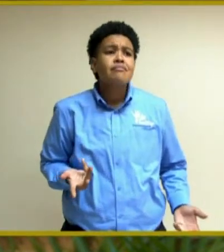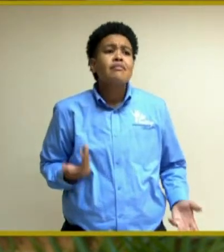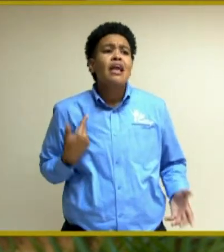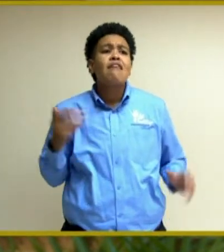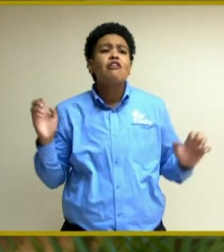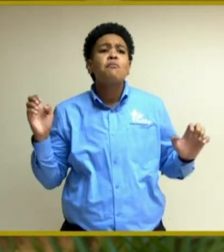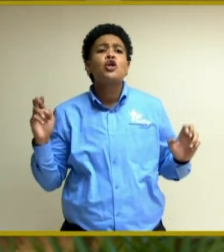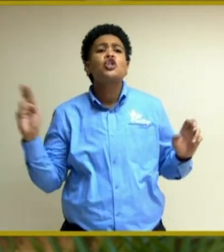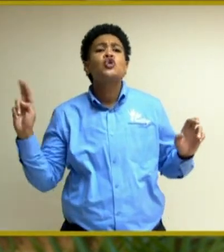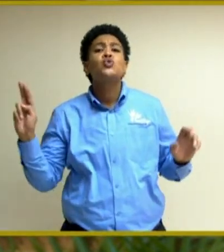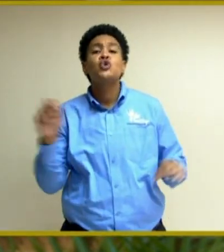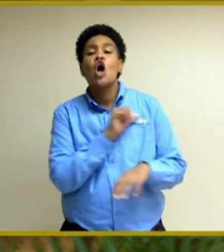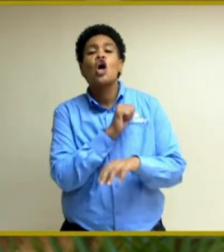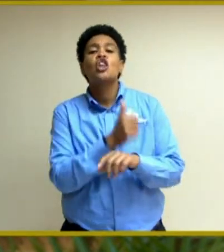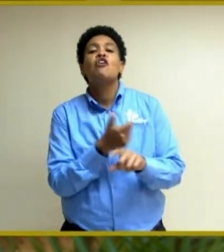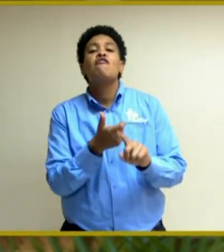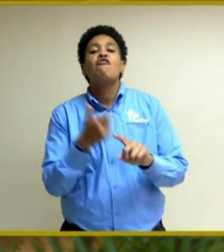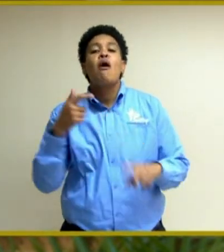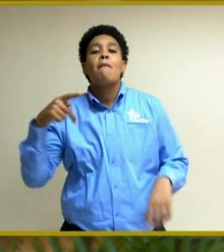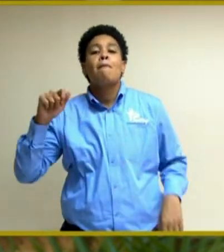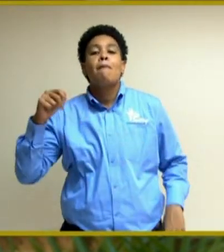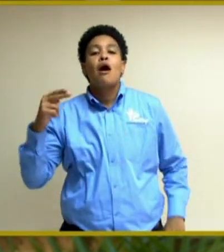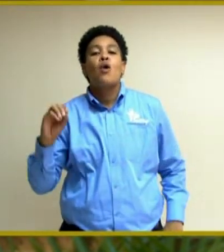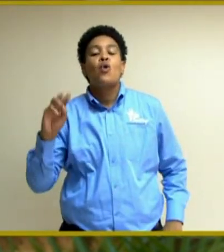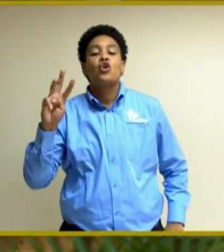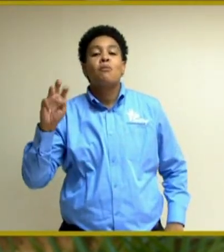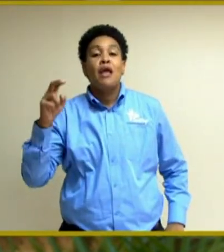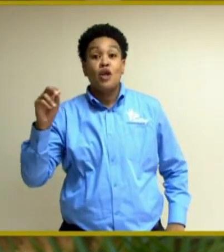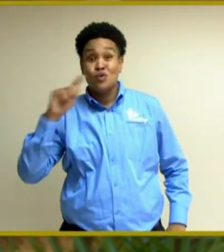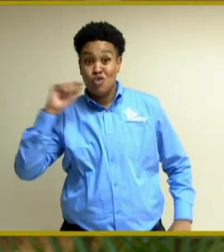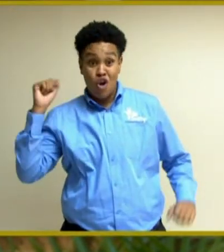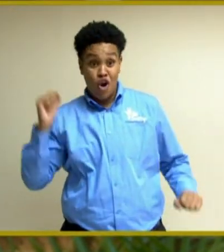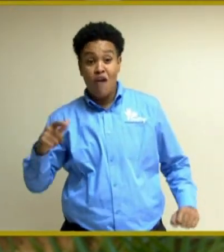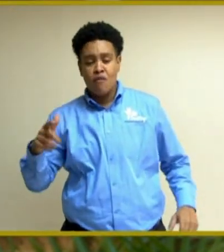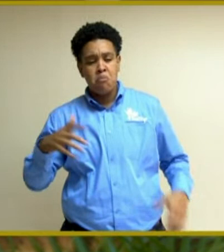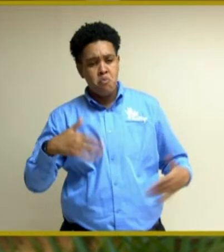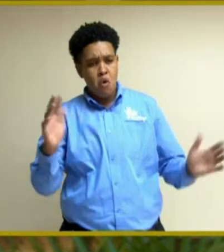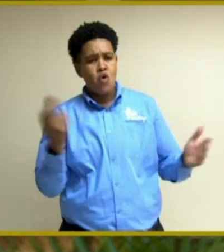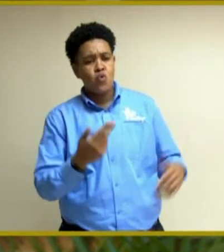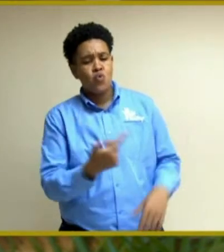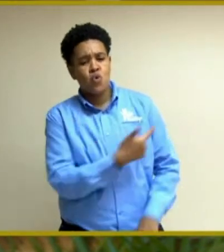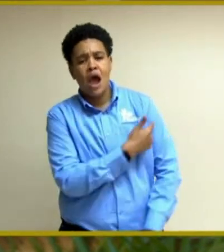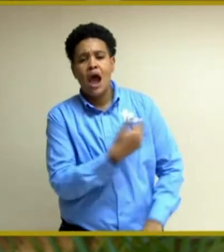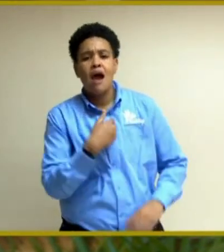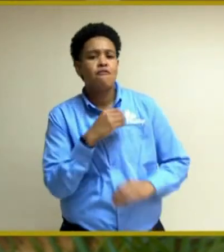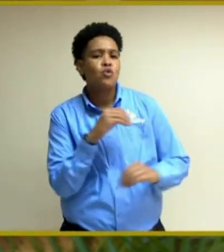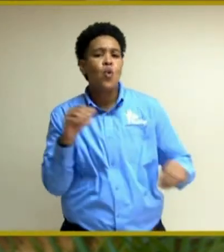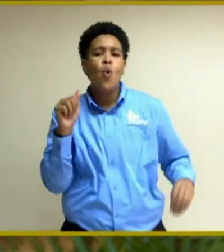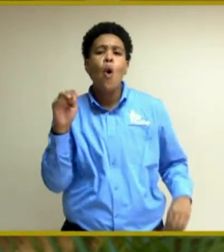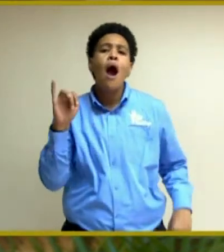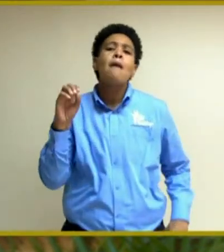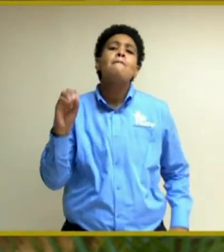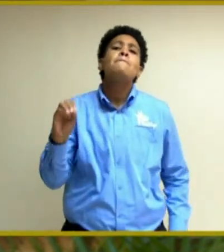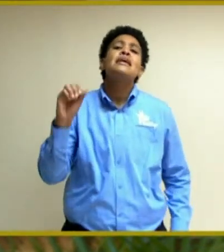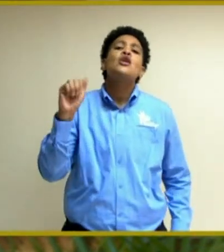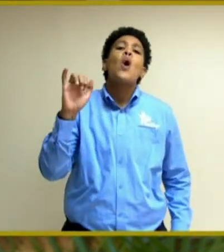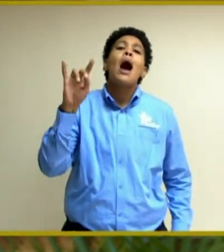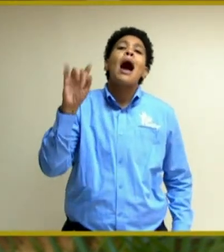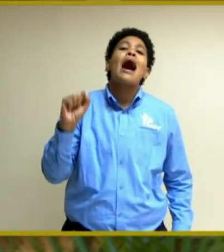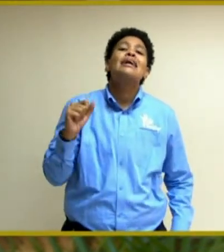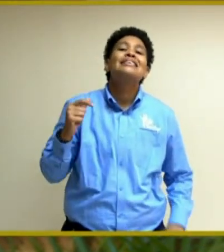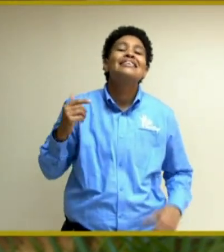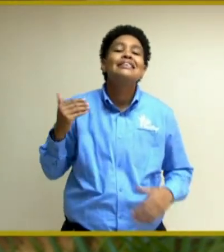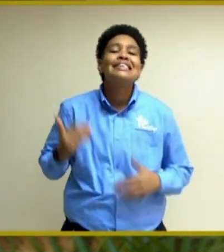use authorization from PAHO WHO has no amino acid sequence at all